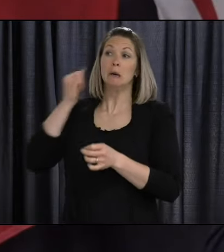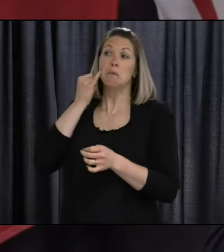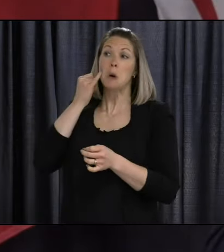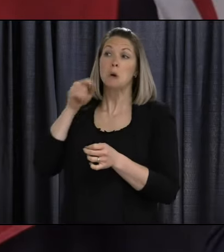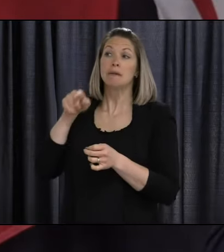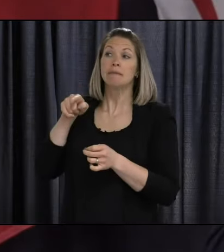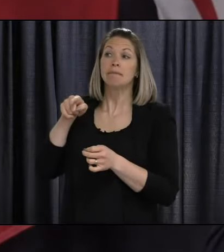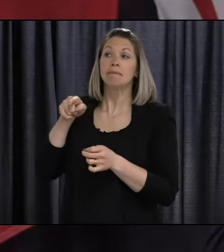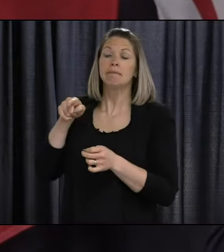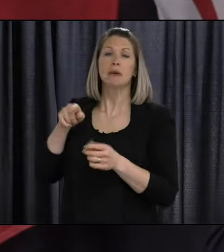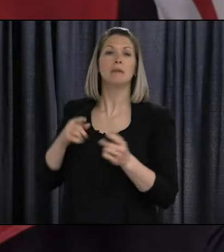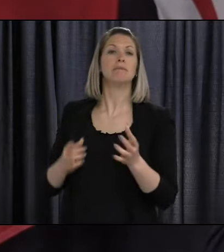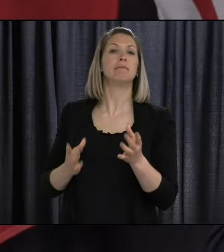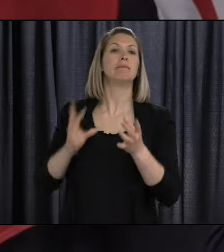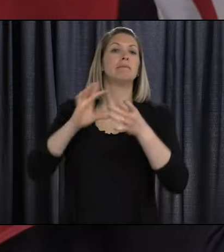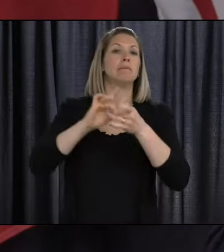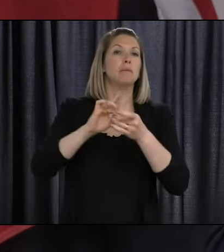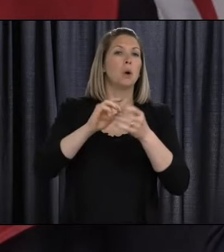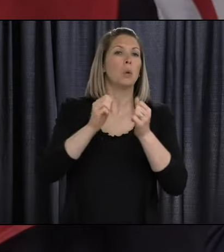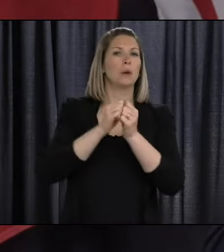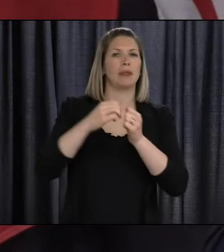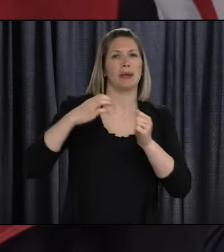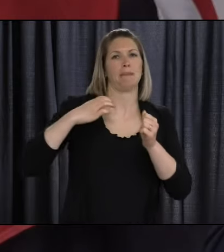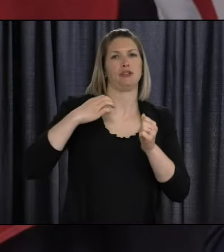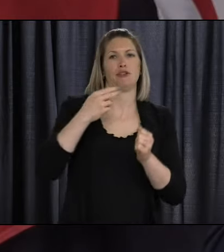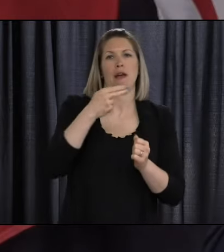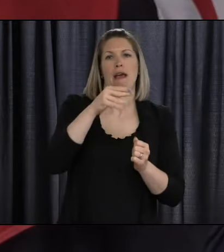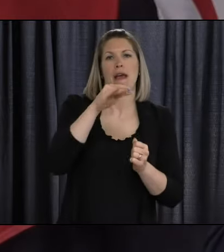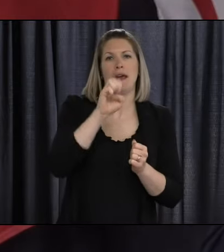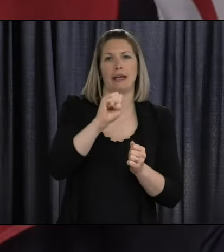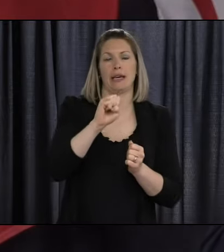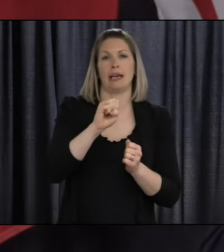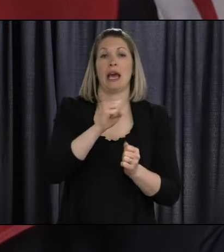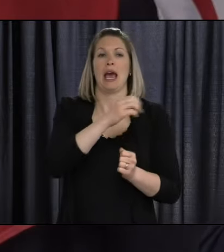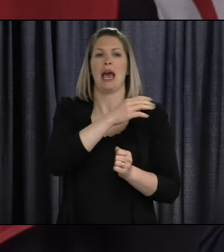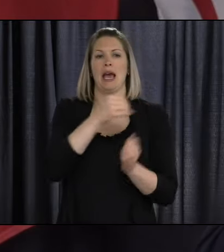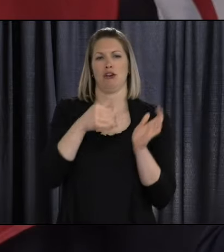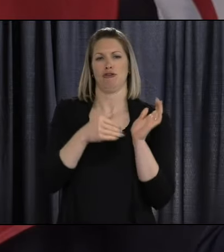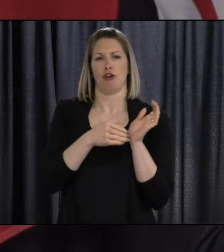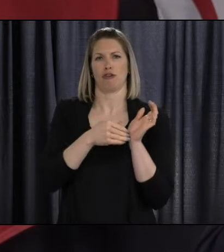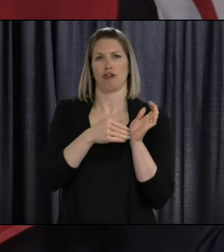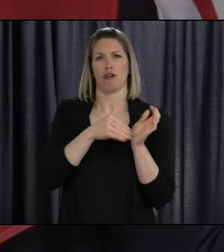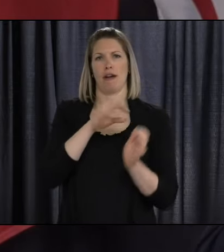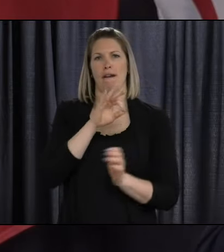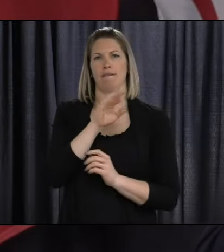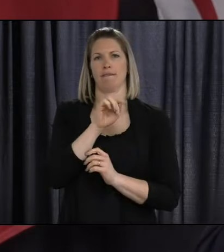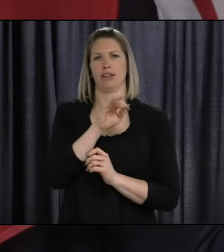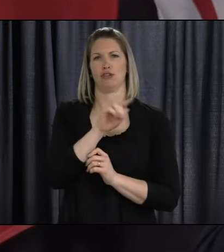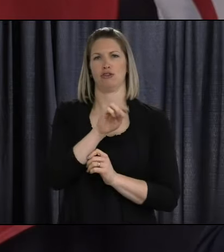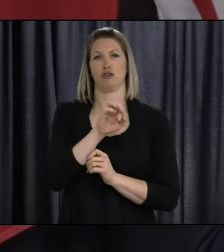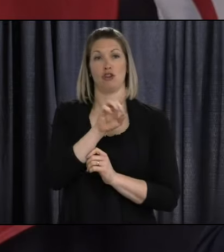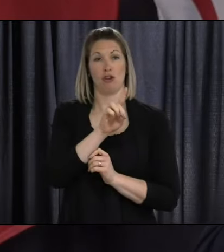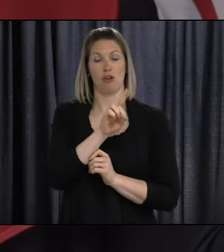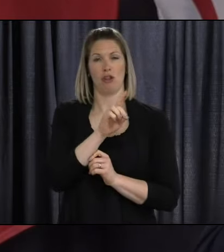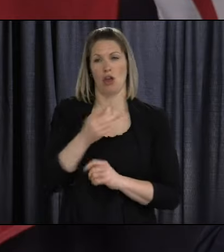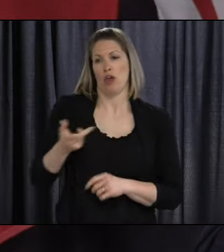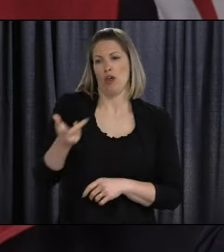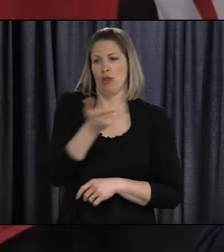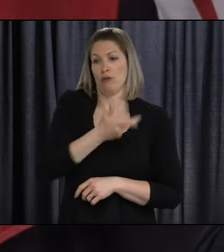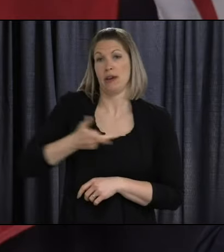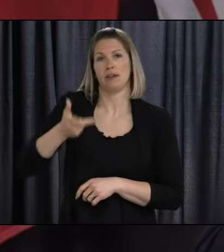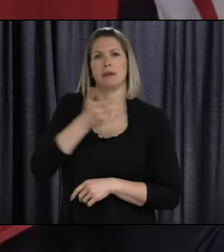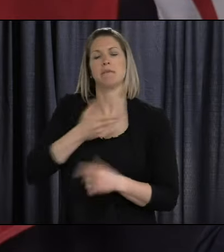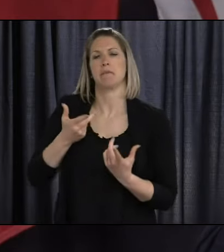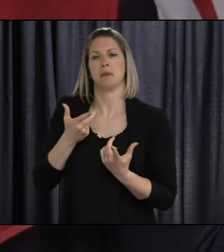in consultation with the Minister Hagee and Dr. Fitzgerald. So what it does, it allows peace officers to